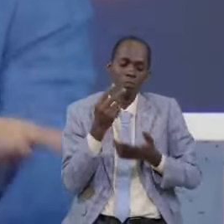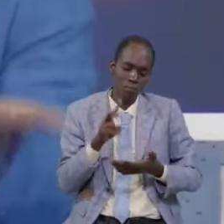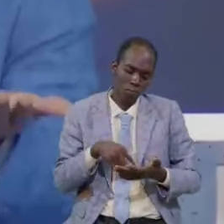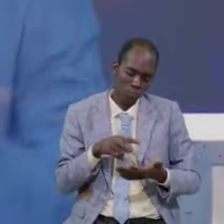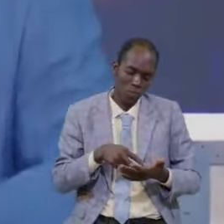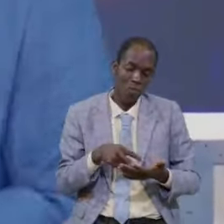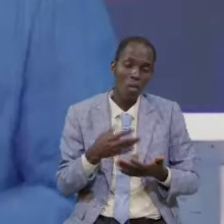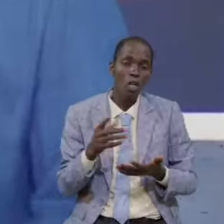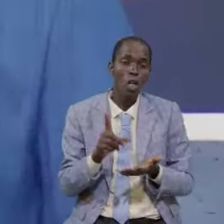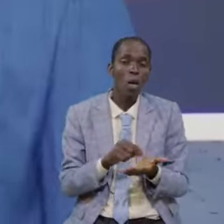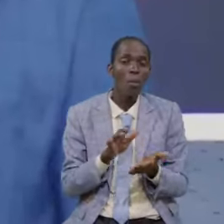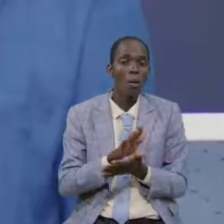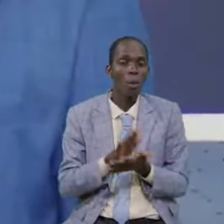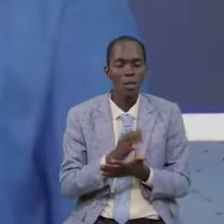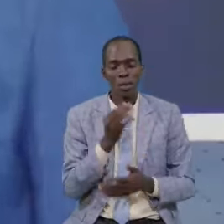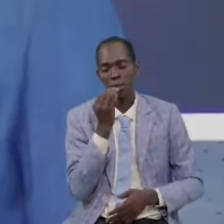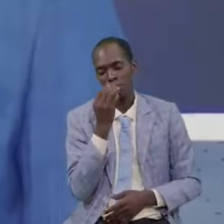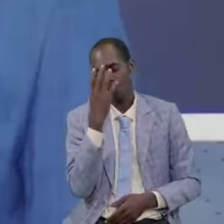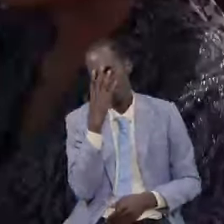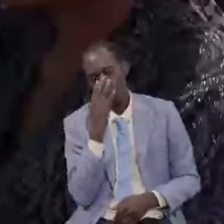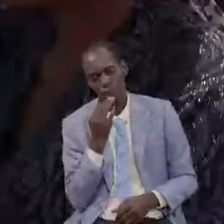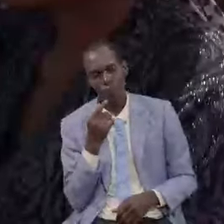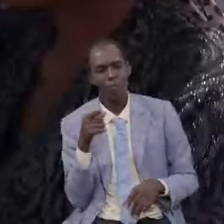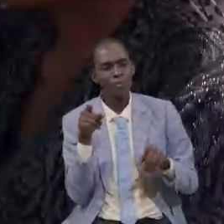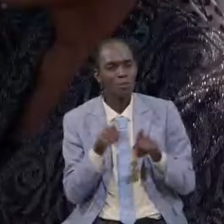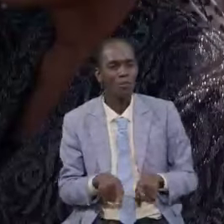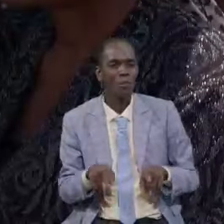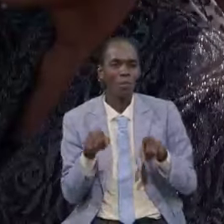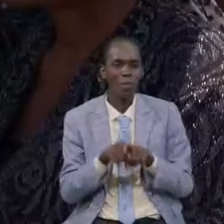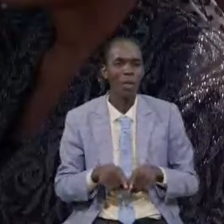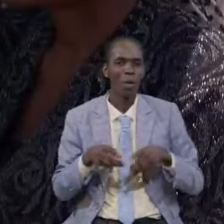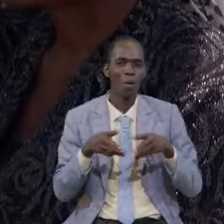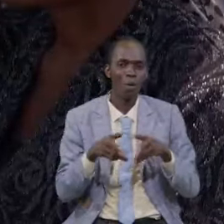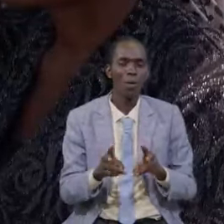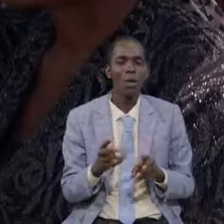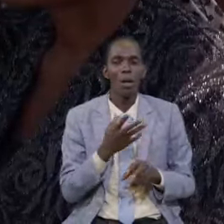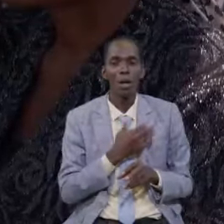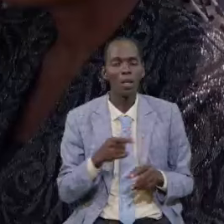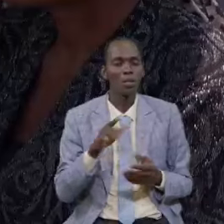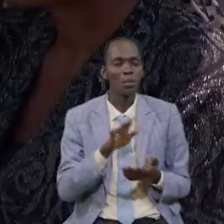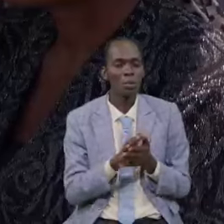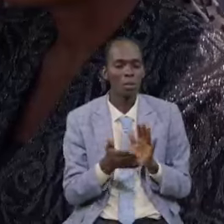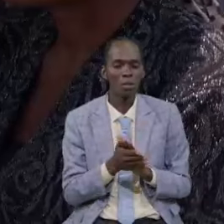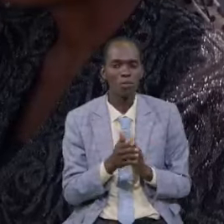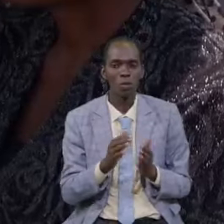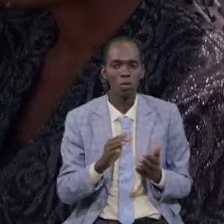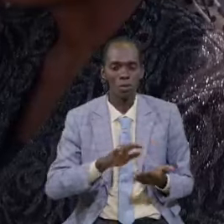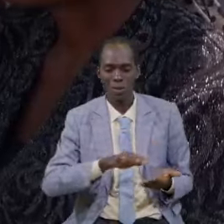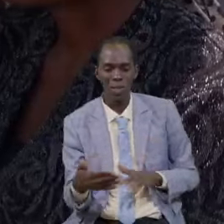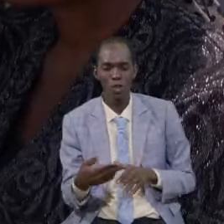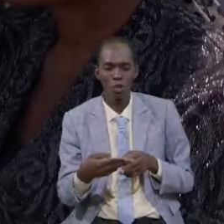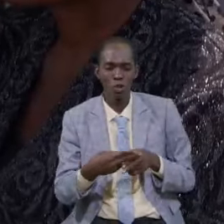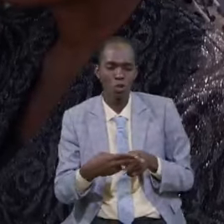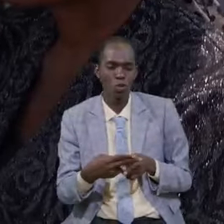no goal. They die sooner than the people who have retired and have goals. The goals keep you alive.